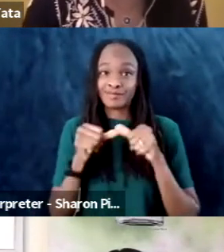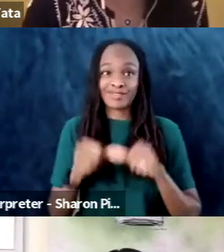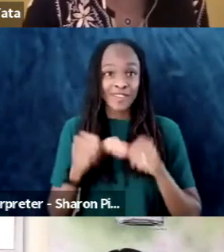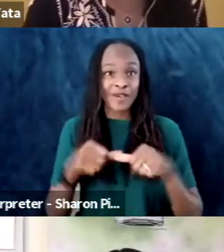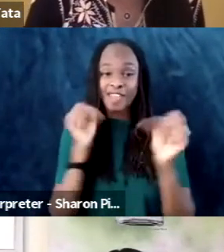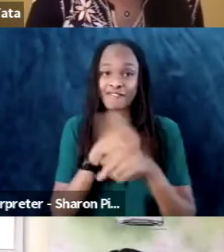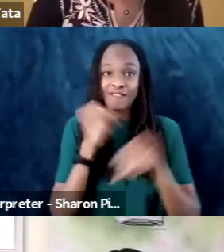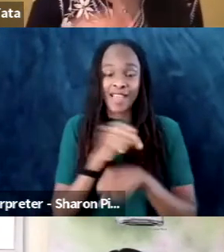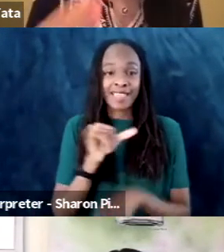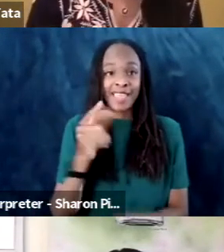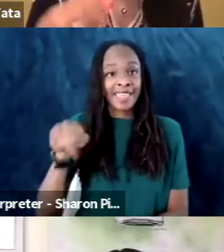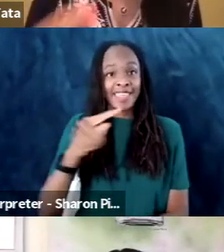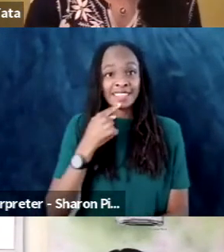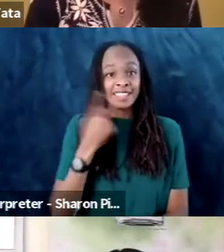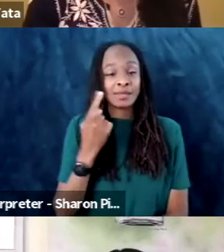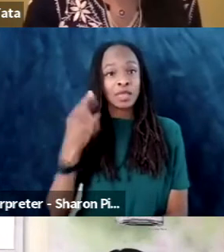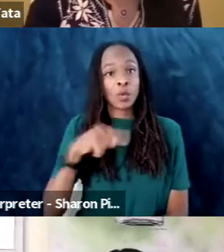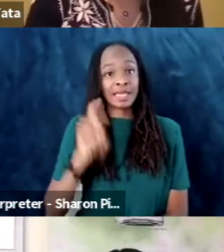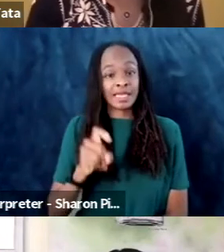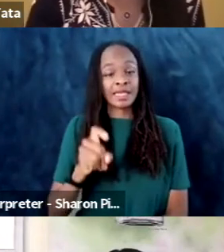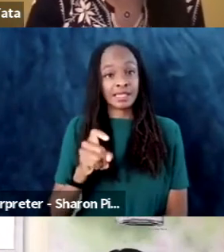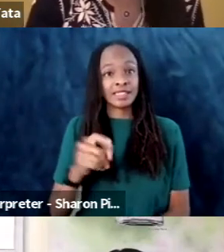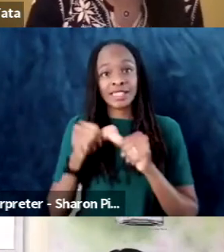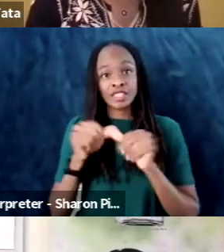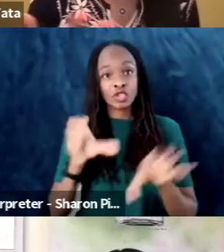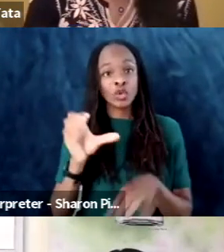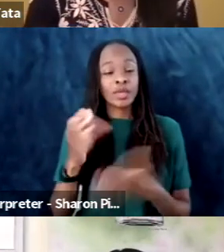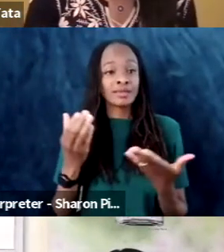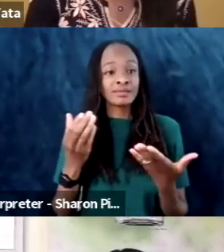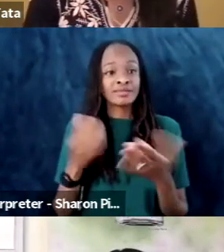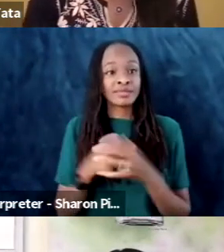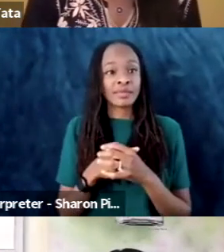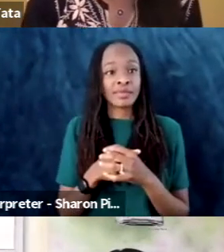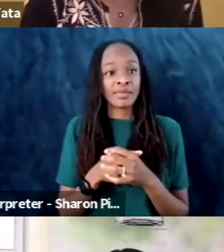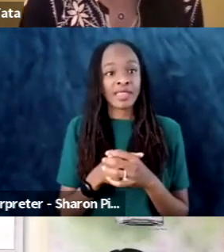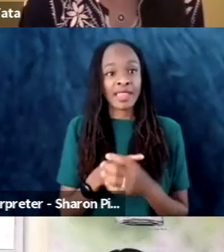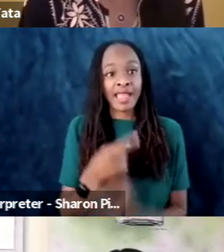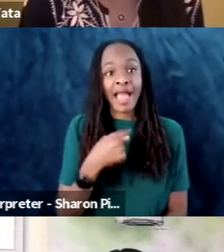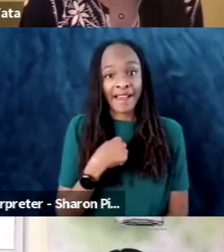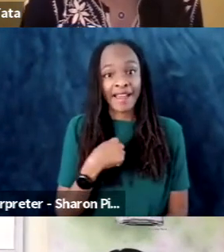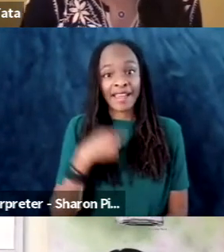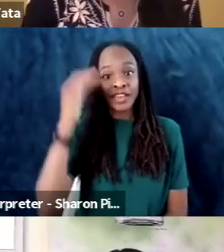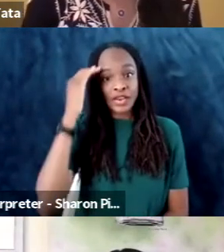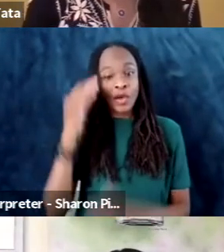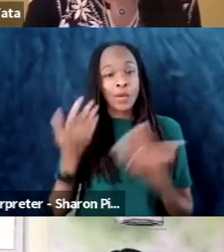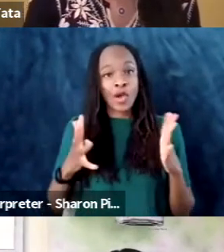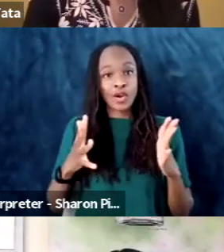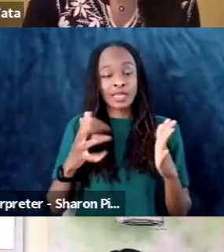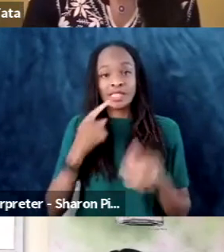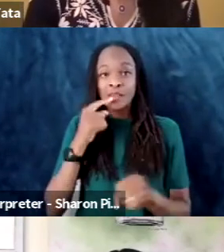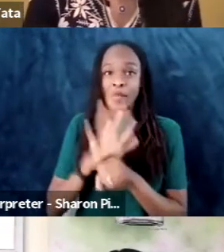they say, and something we need to continue doing our bit. And I think at IA, I know we are very committed to driving